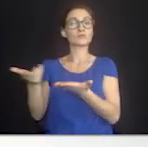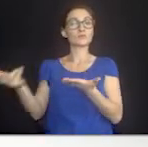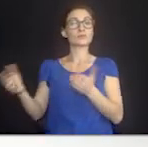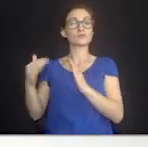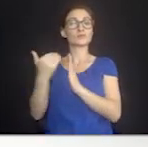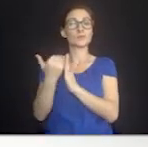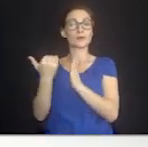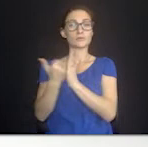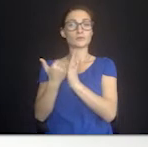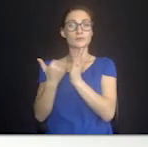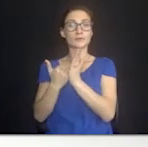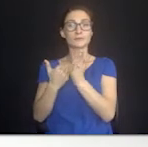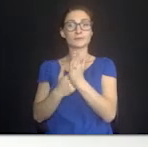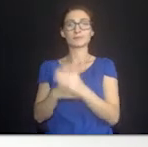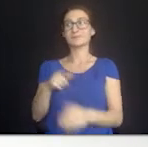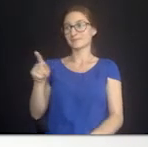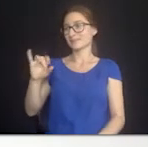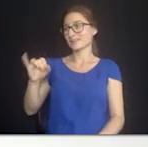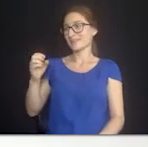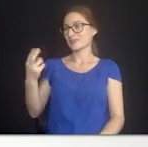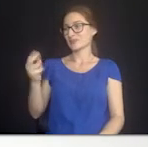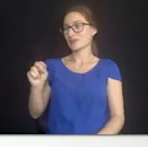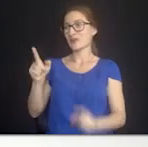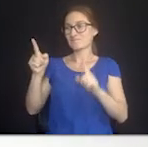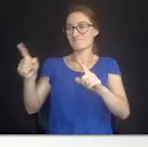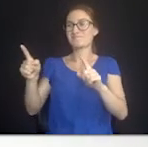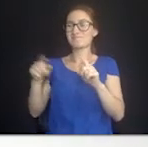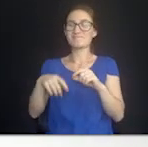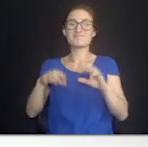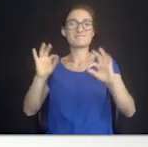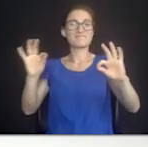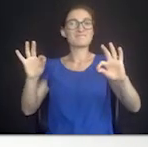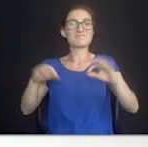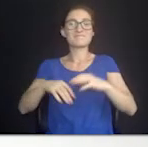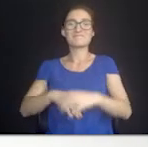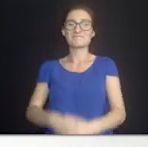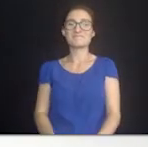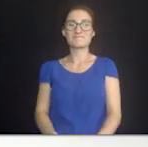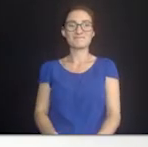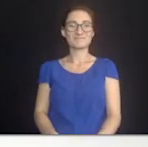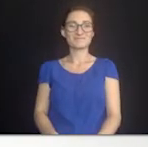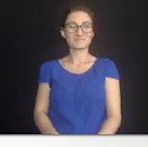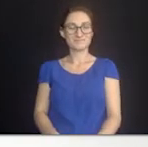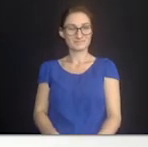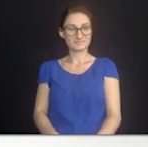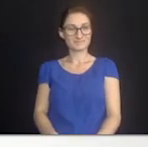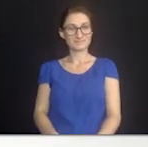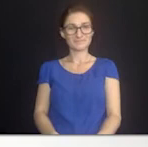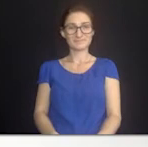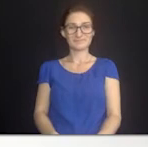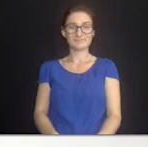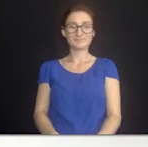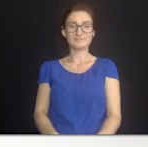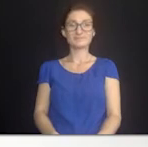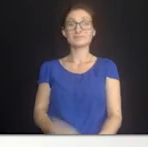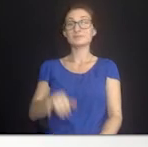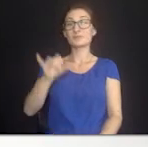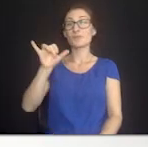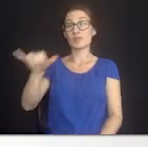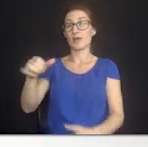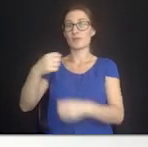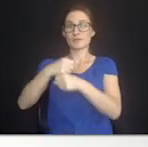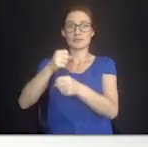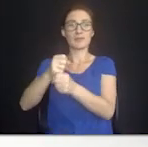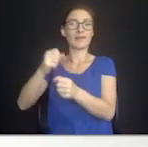Community Resource Directory. John's so on top of it. He's awesome. So this is our Community Resource Directory. This one was